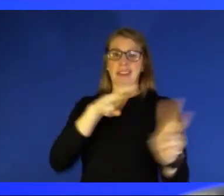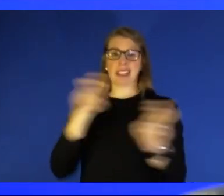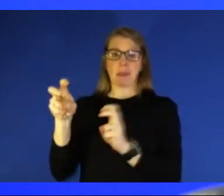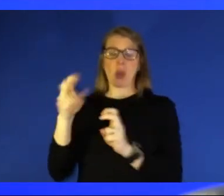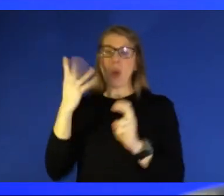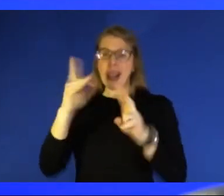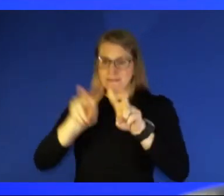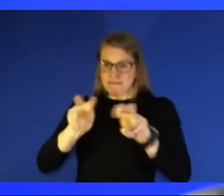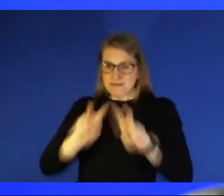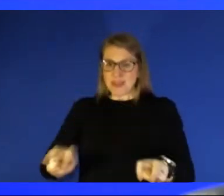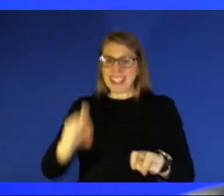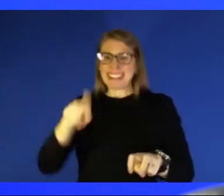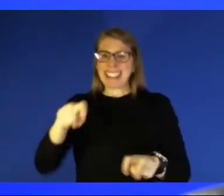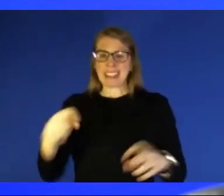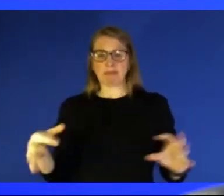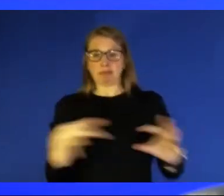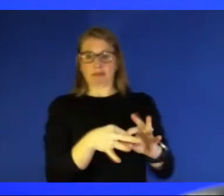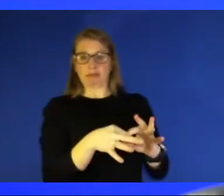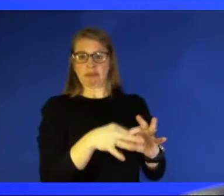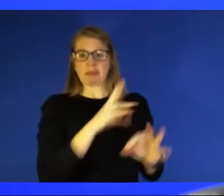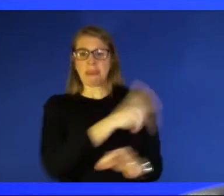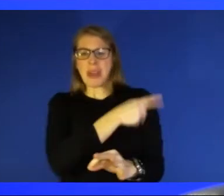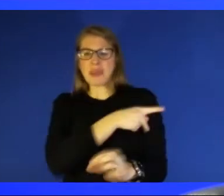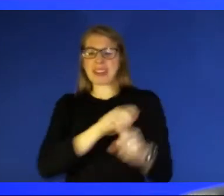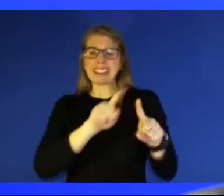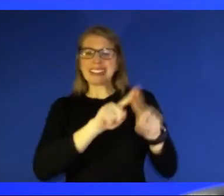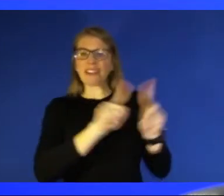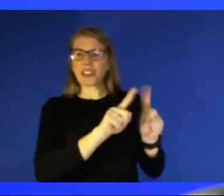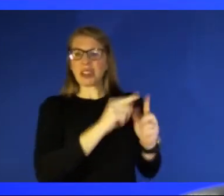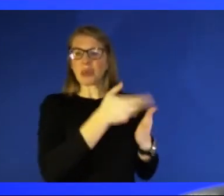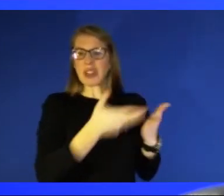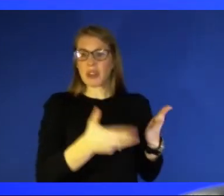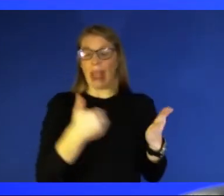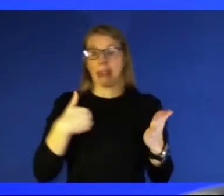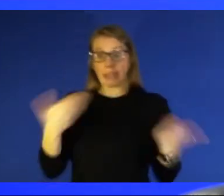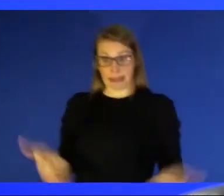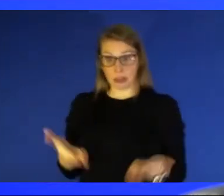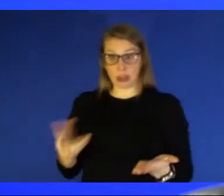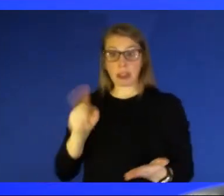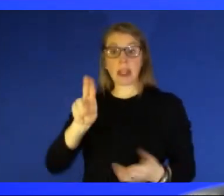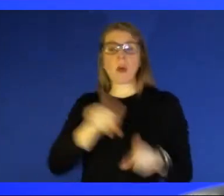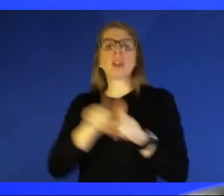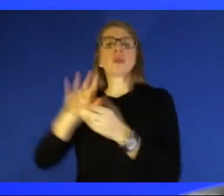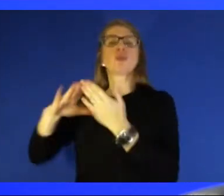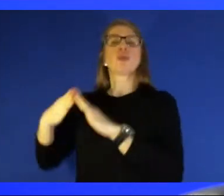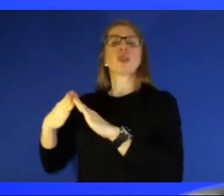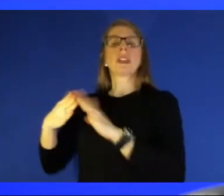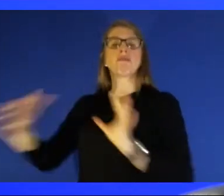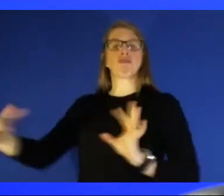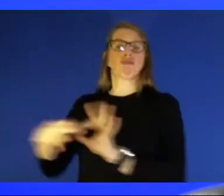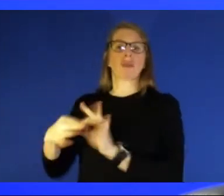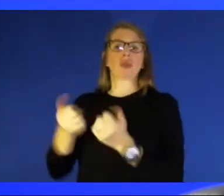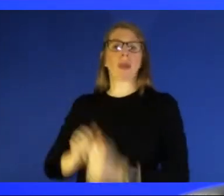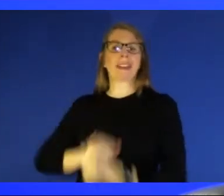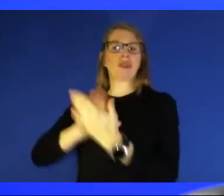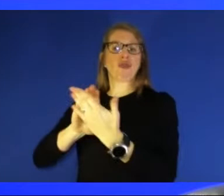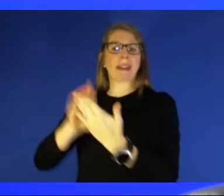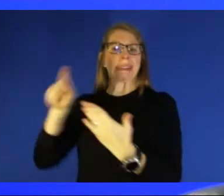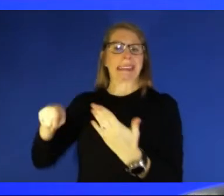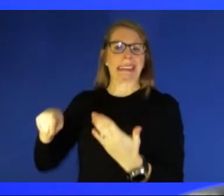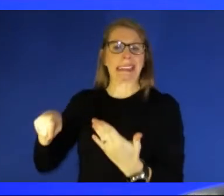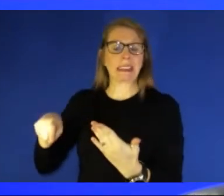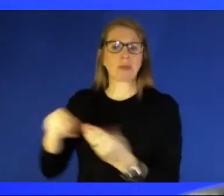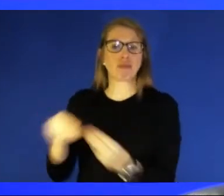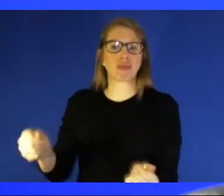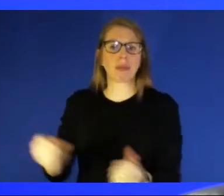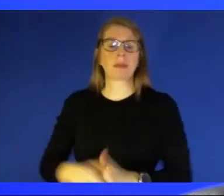link patients to different resources that we have both in the health system and the community to try to address those needs. We've seen a